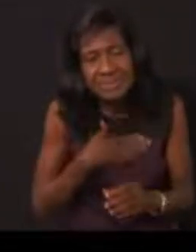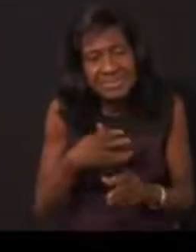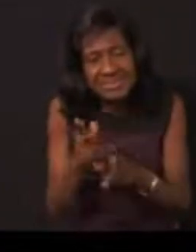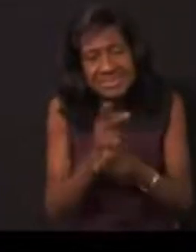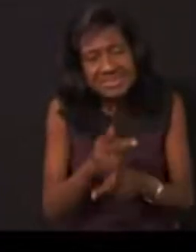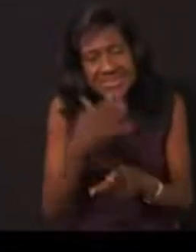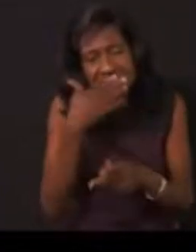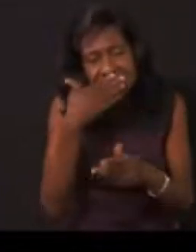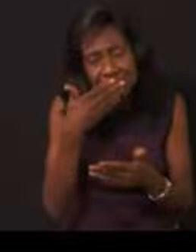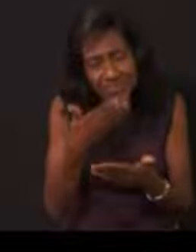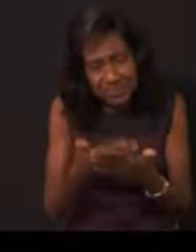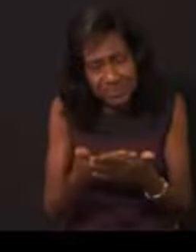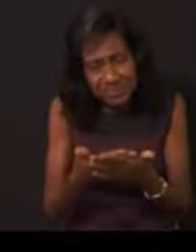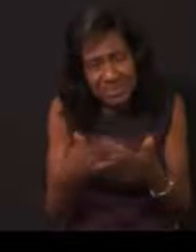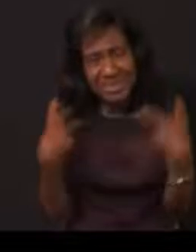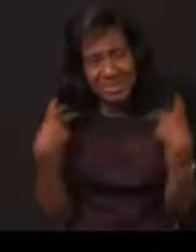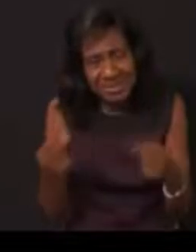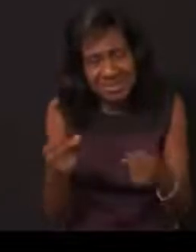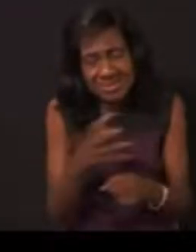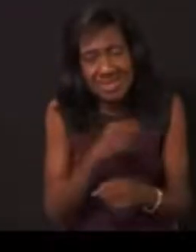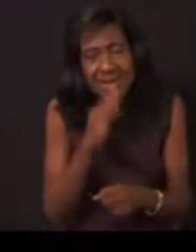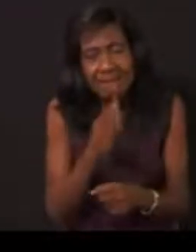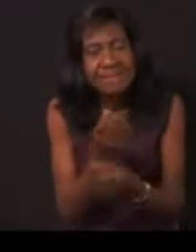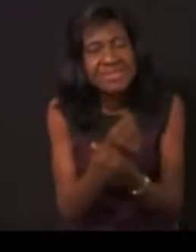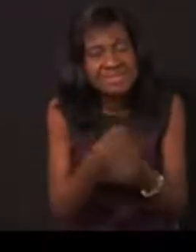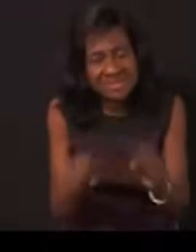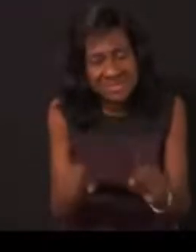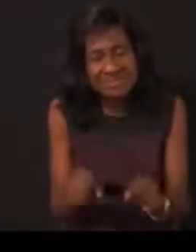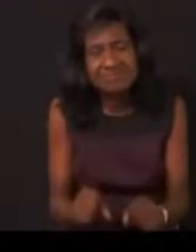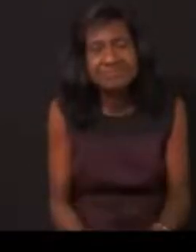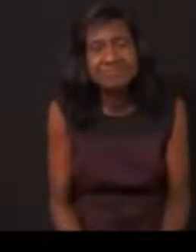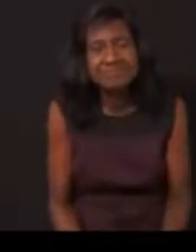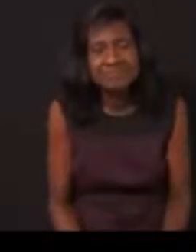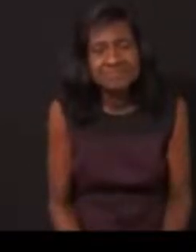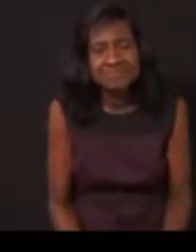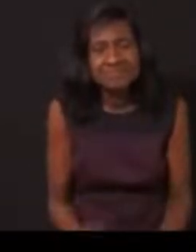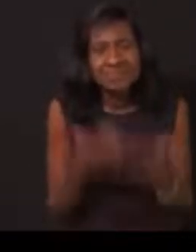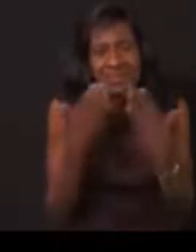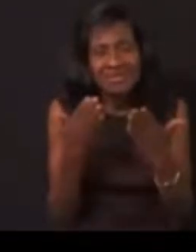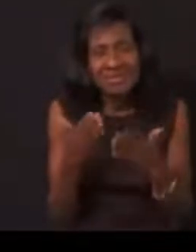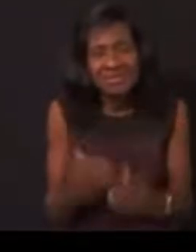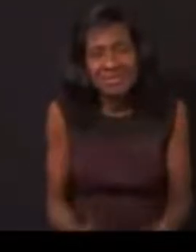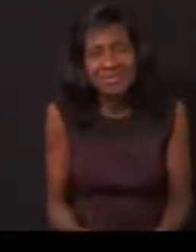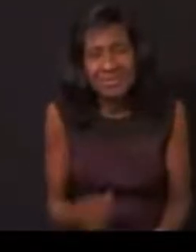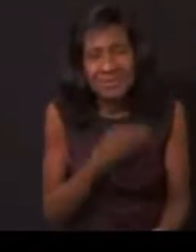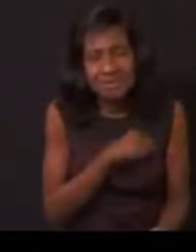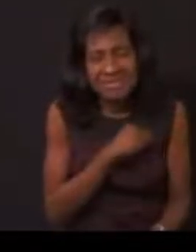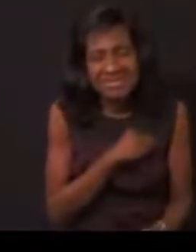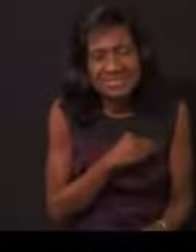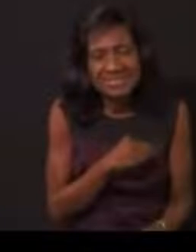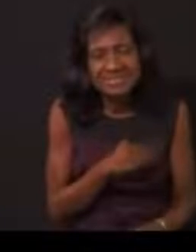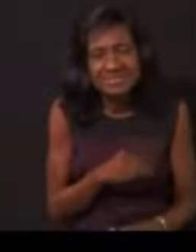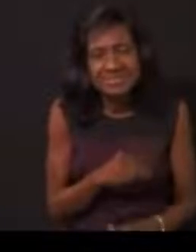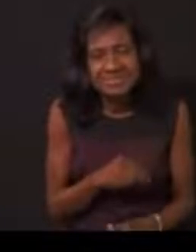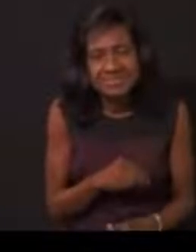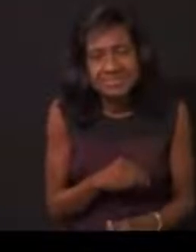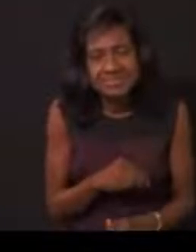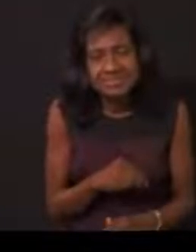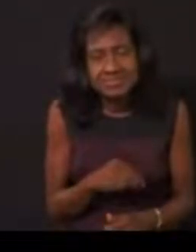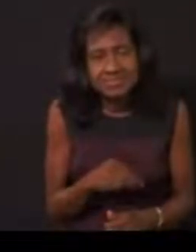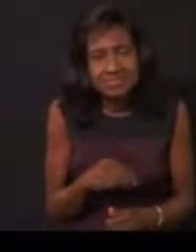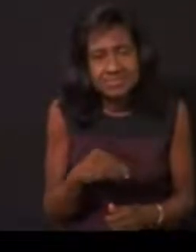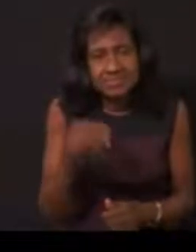safe. Thank you for your attention. Thank you very much, Minister Turner. We're going to now go to members of the media, beginning with Wendy